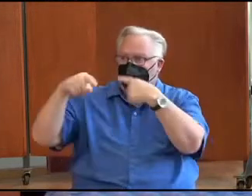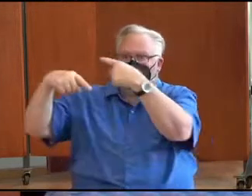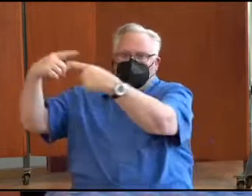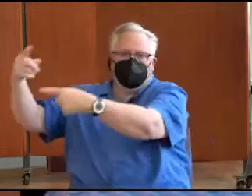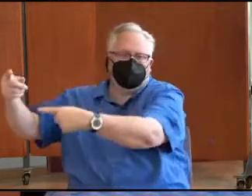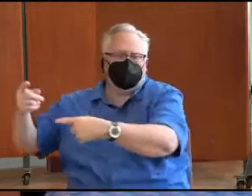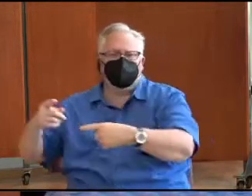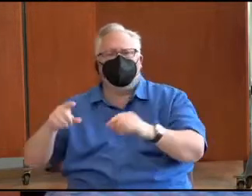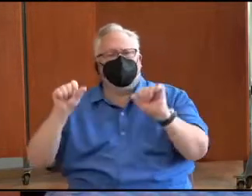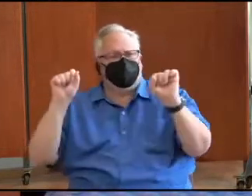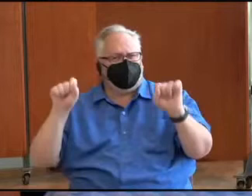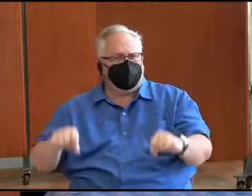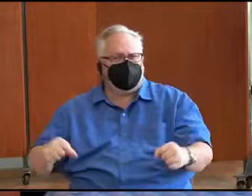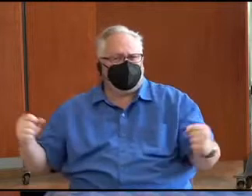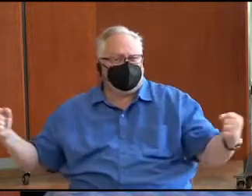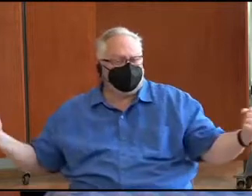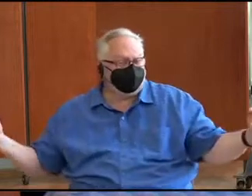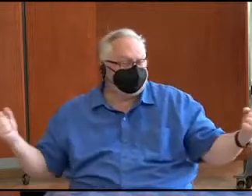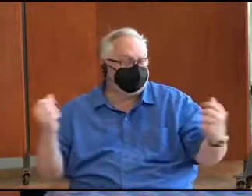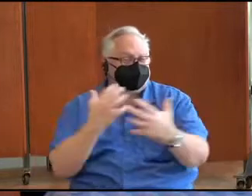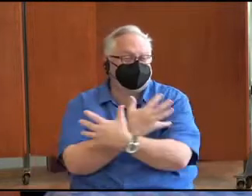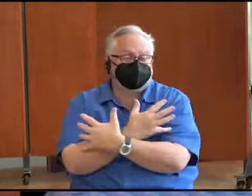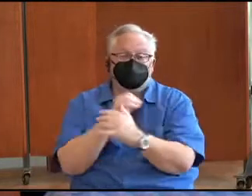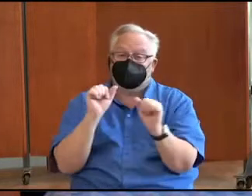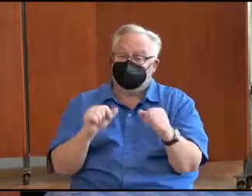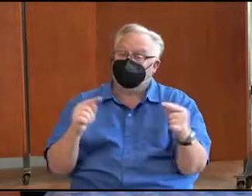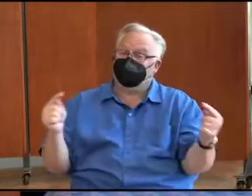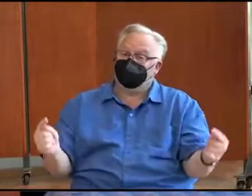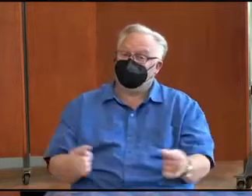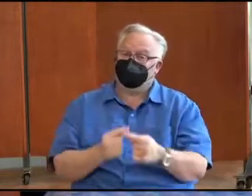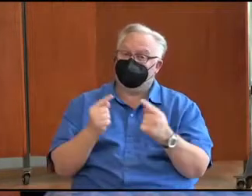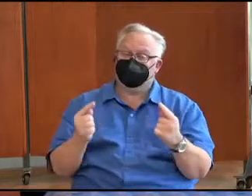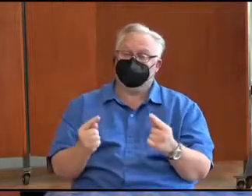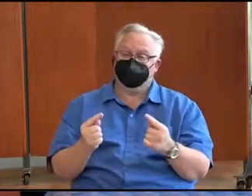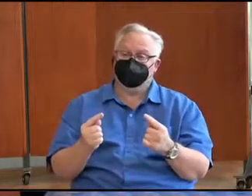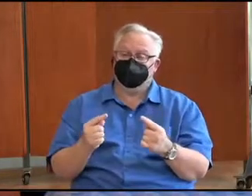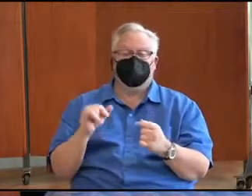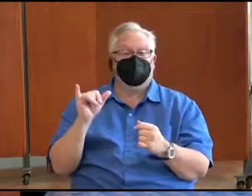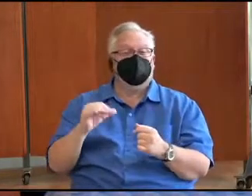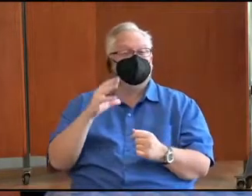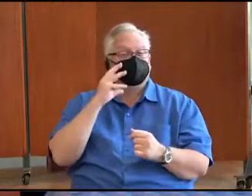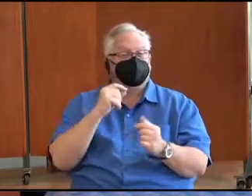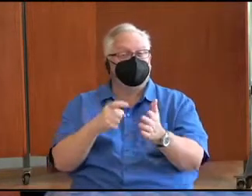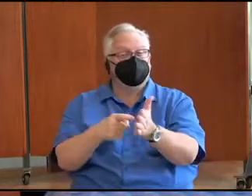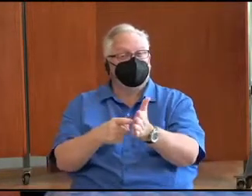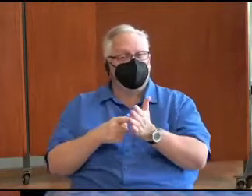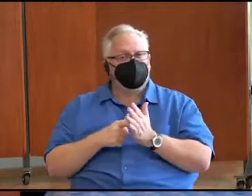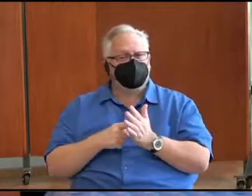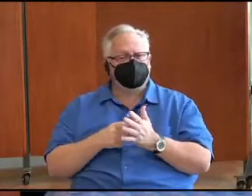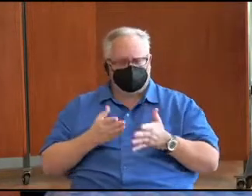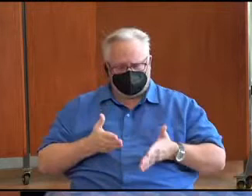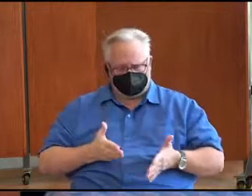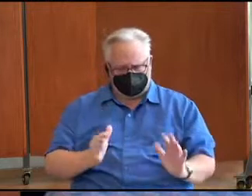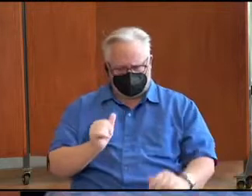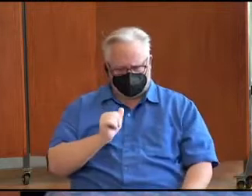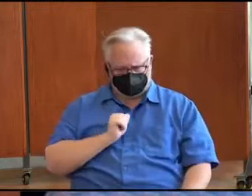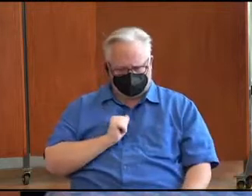It can be terrifying and painful. It requires giving ourselves time to